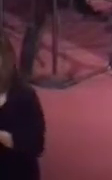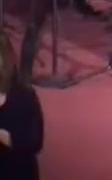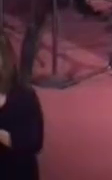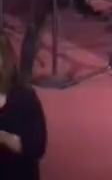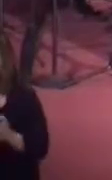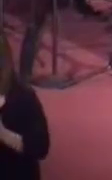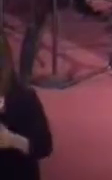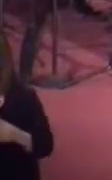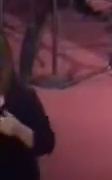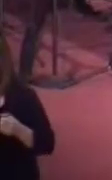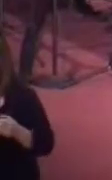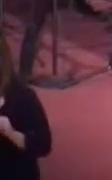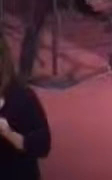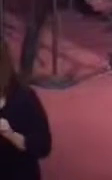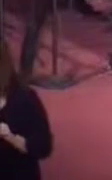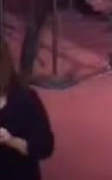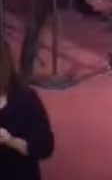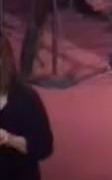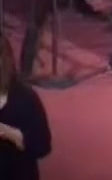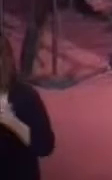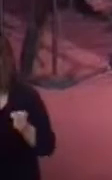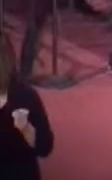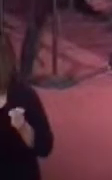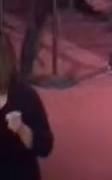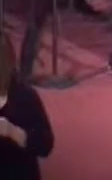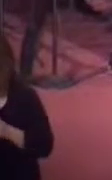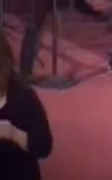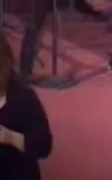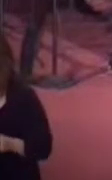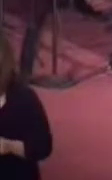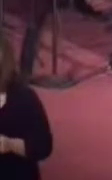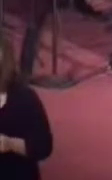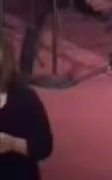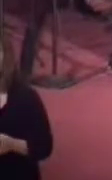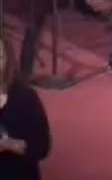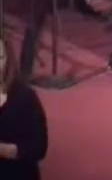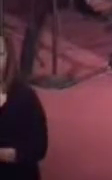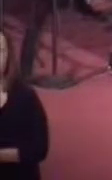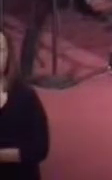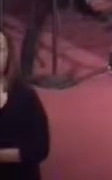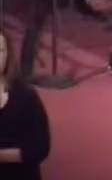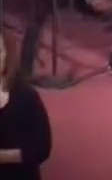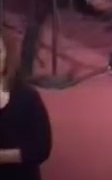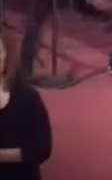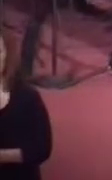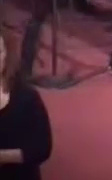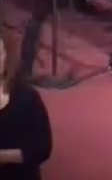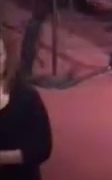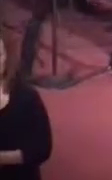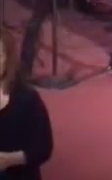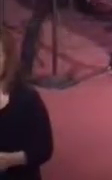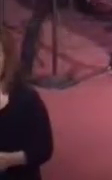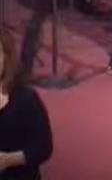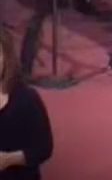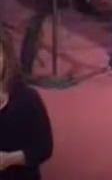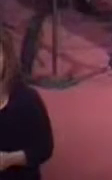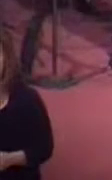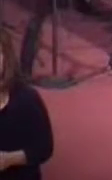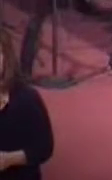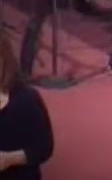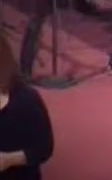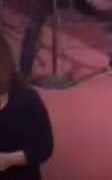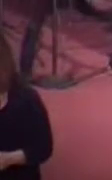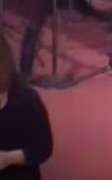pain. I know that your providence is in control, and you will win. And so just like the Apostle Paul,